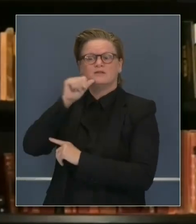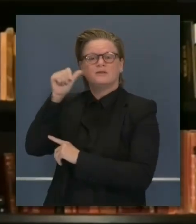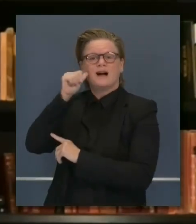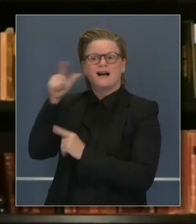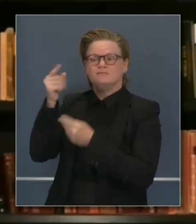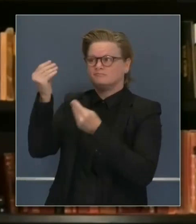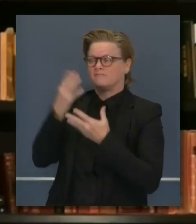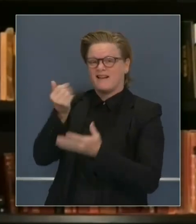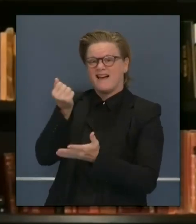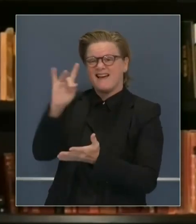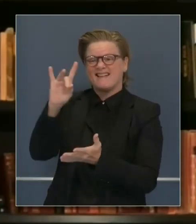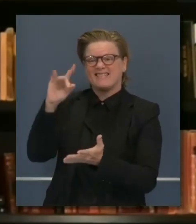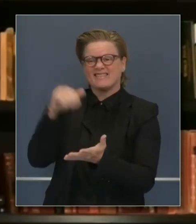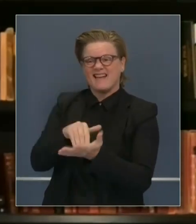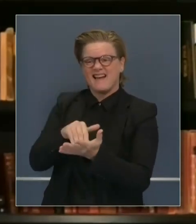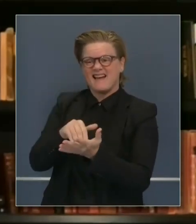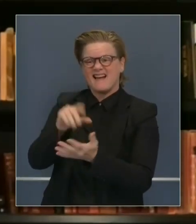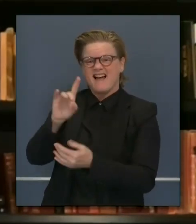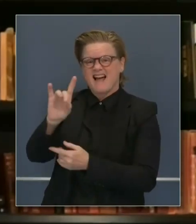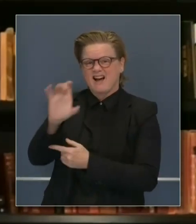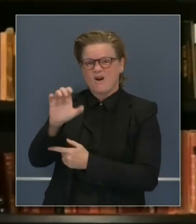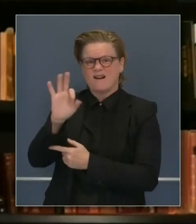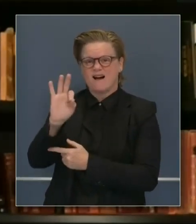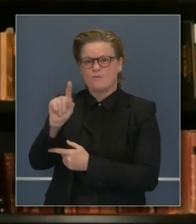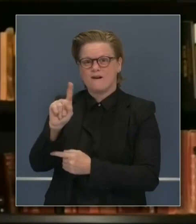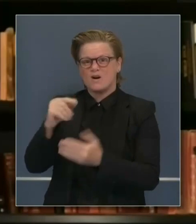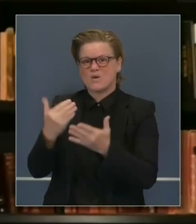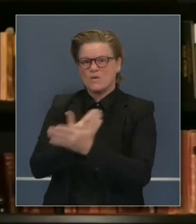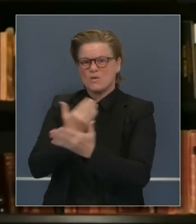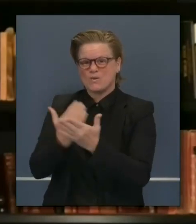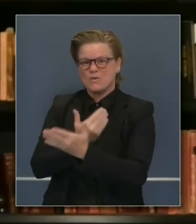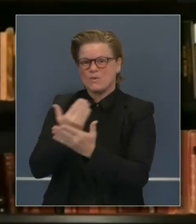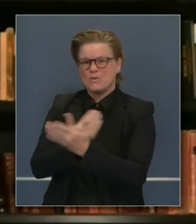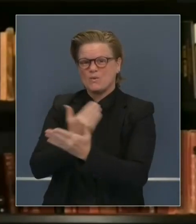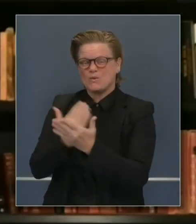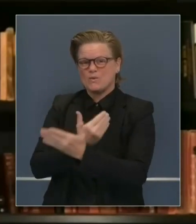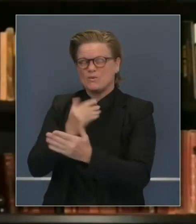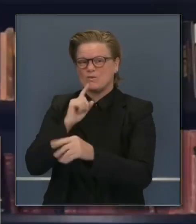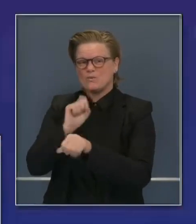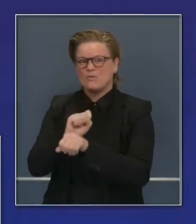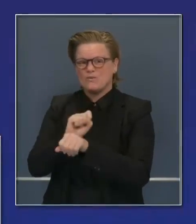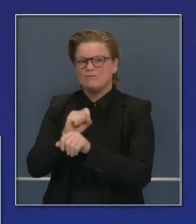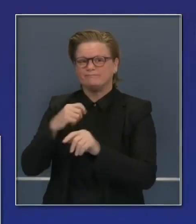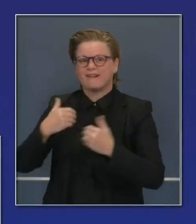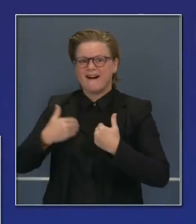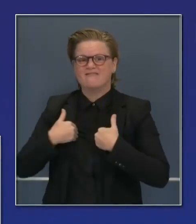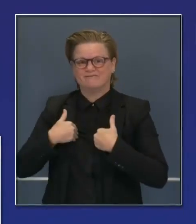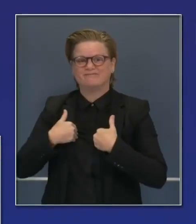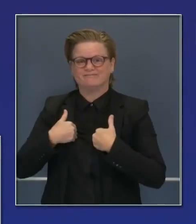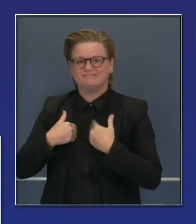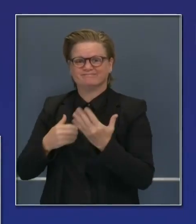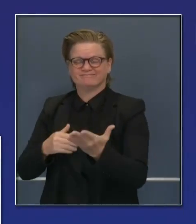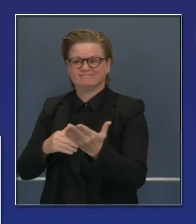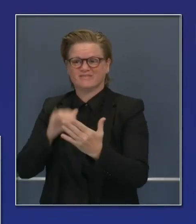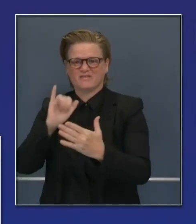18,591 new cases of COVID-19. That's an average now north of